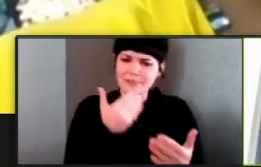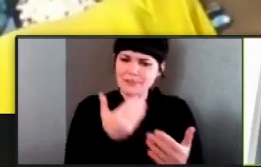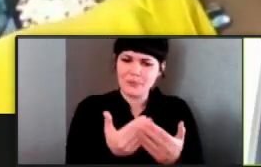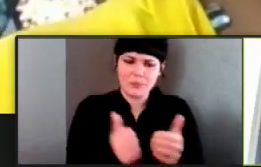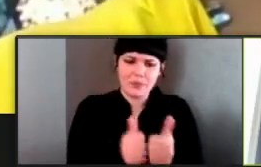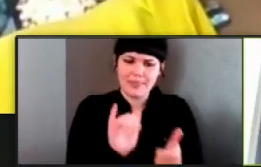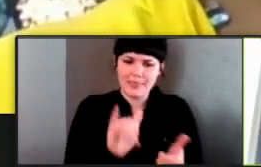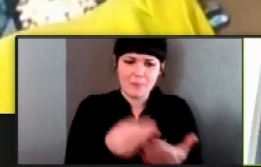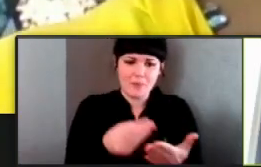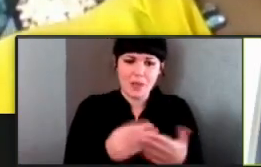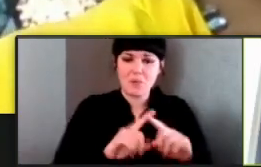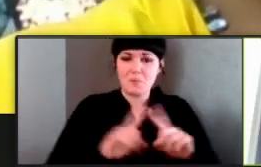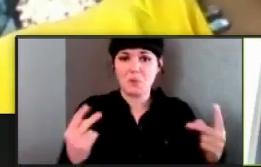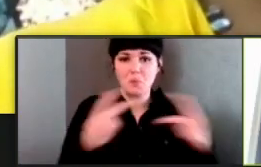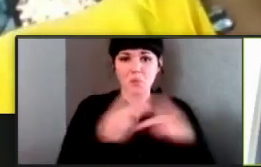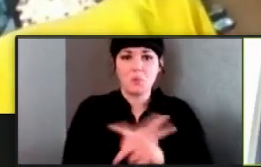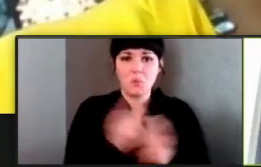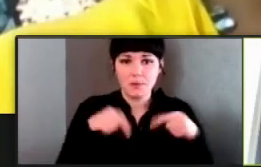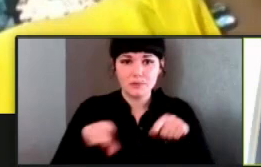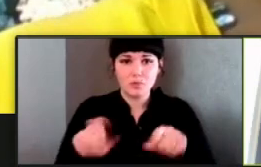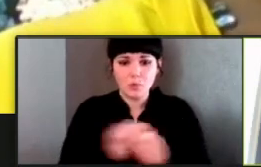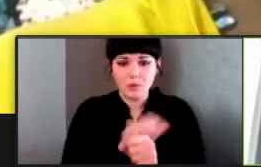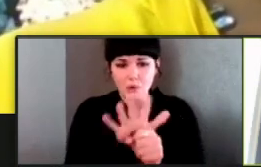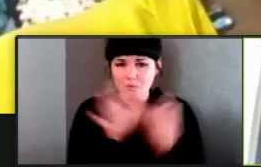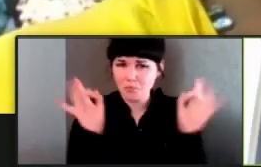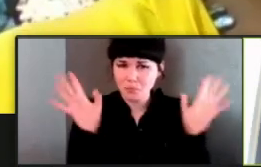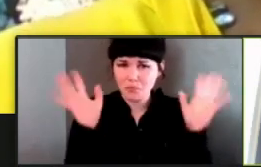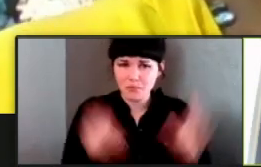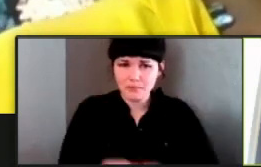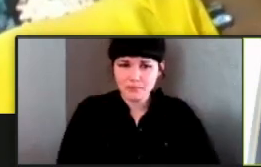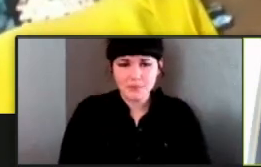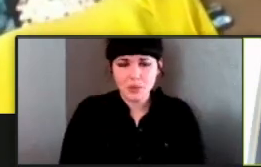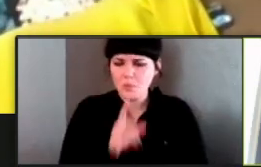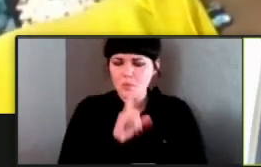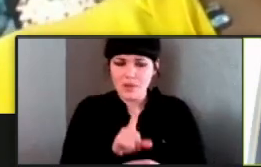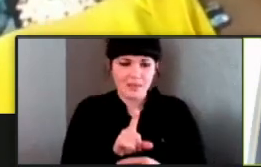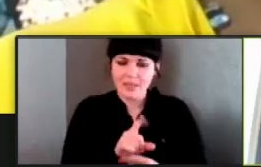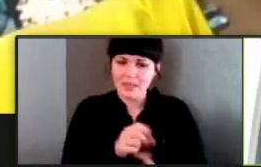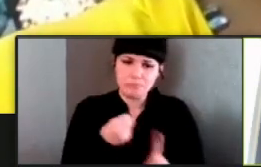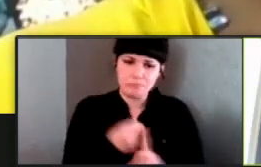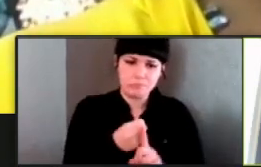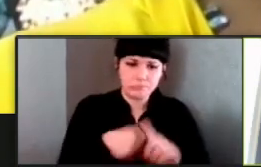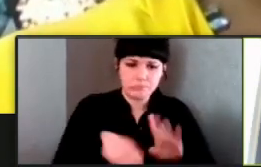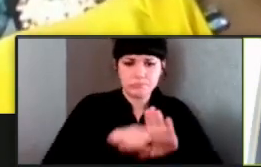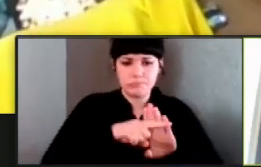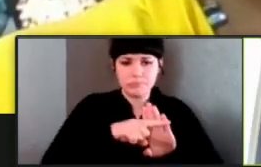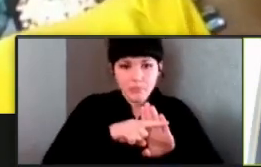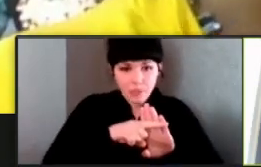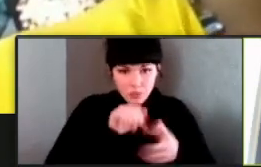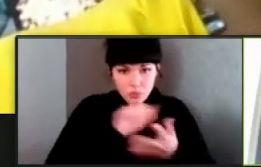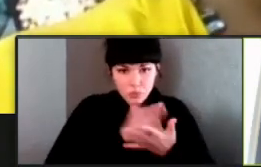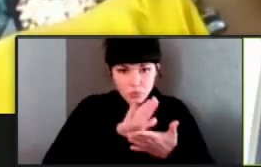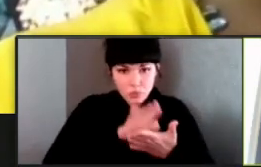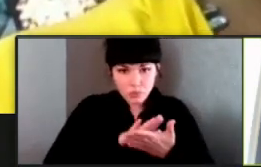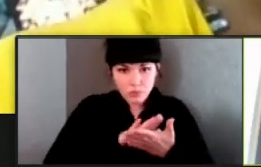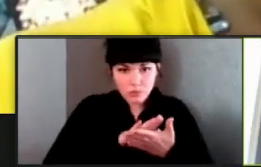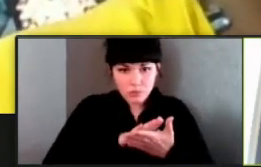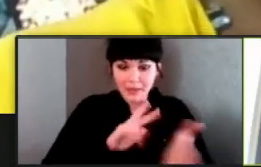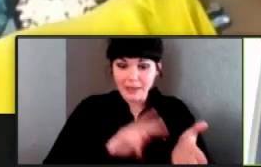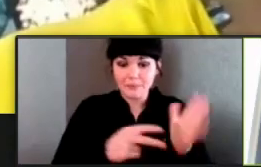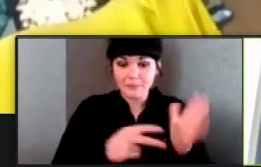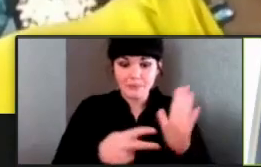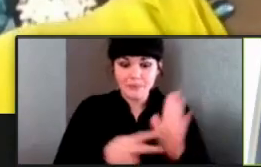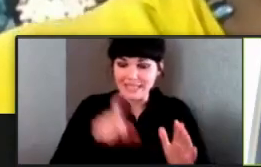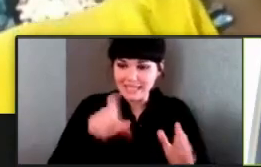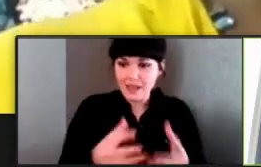much damage and has had such an impact on schools. It's going to take a lot of money and assistance from the federal government to help